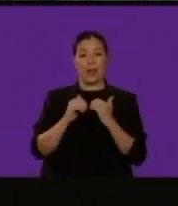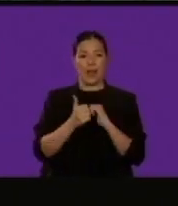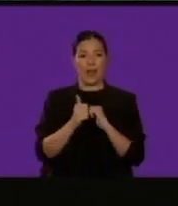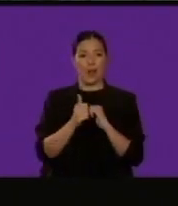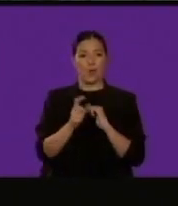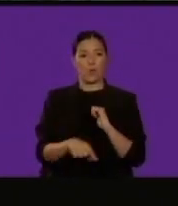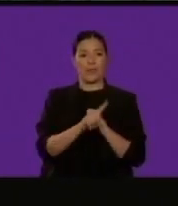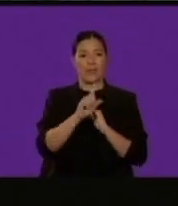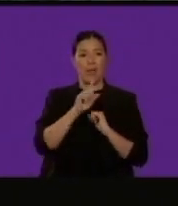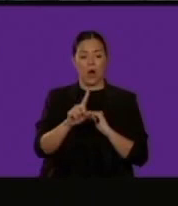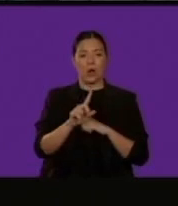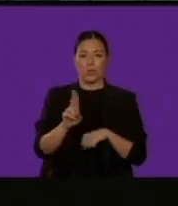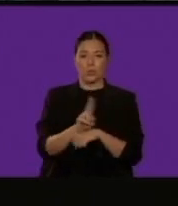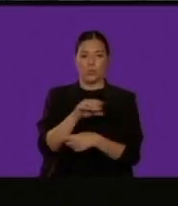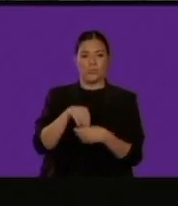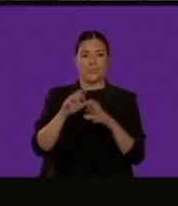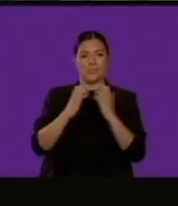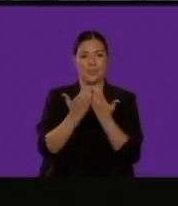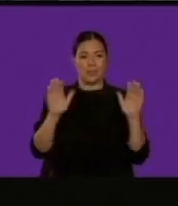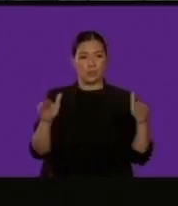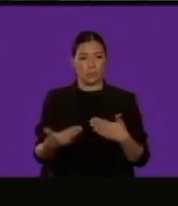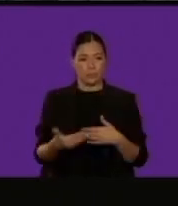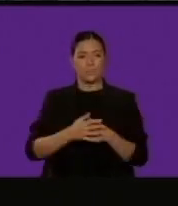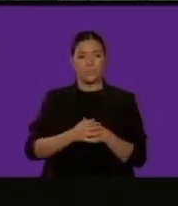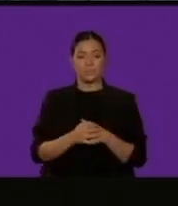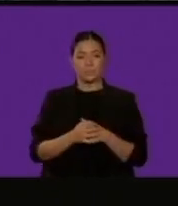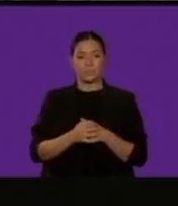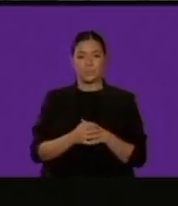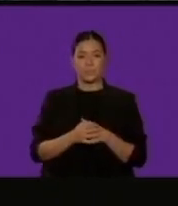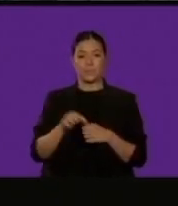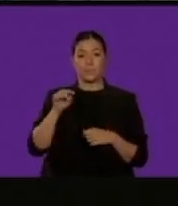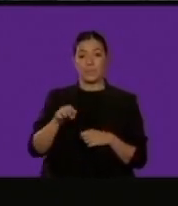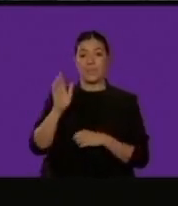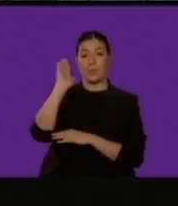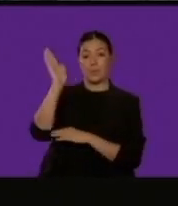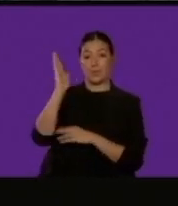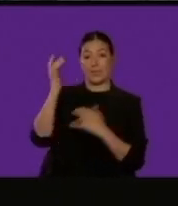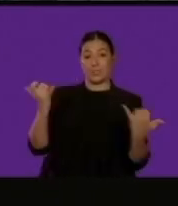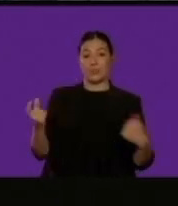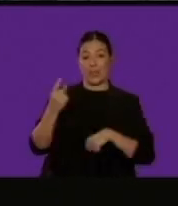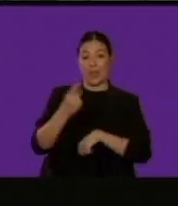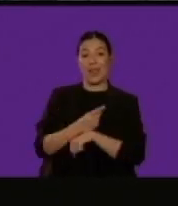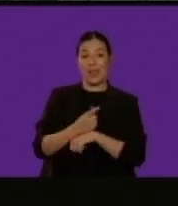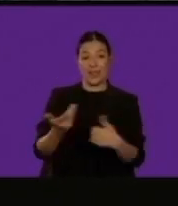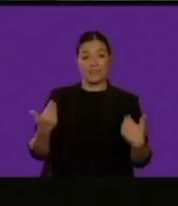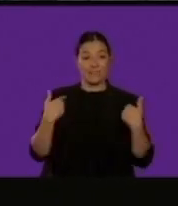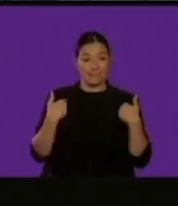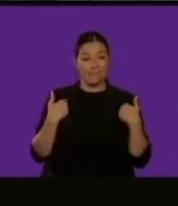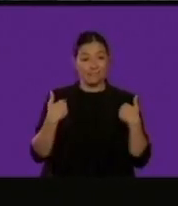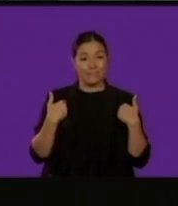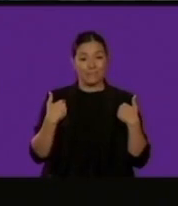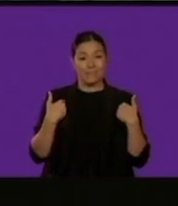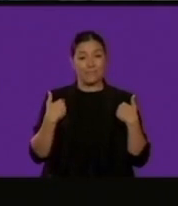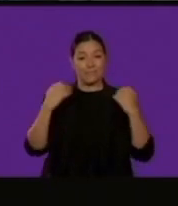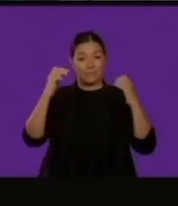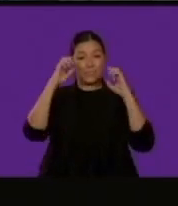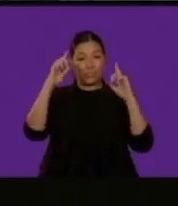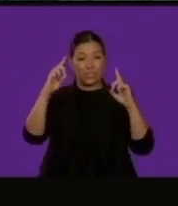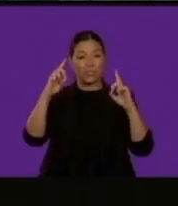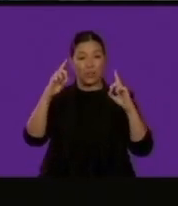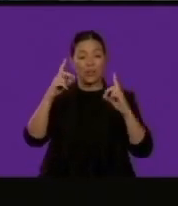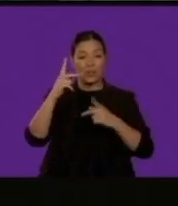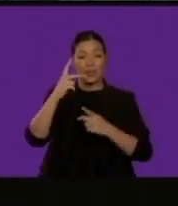panelists try to use Scratch to promote the expressions of their skills to help them in